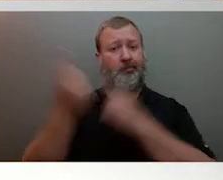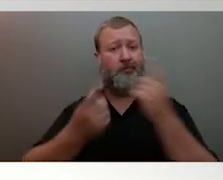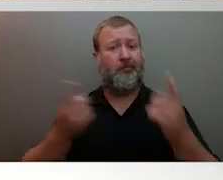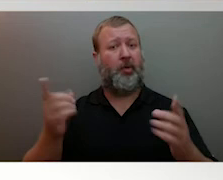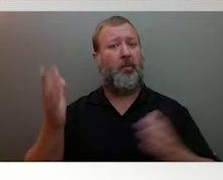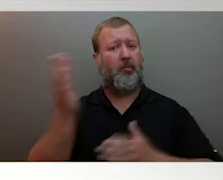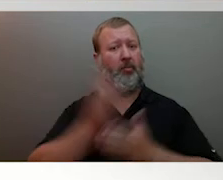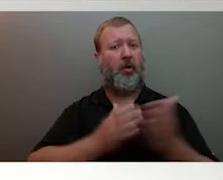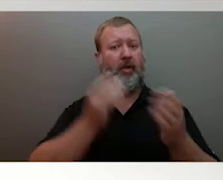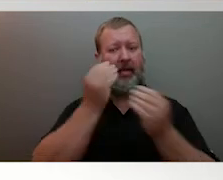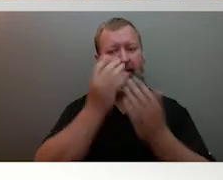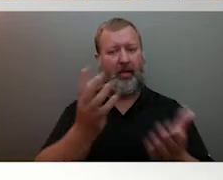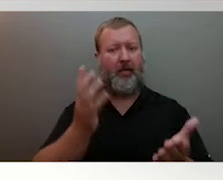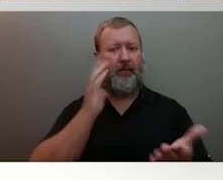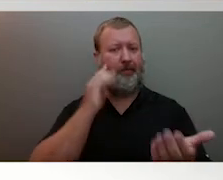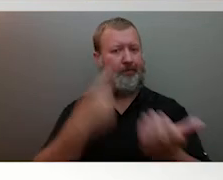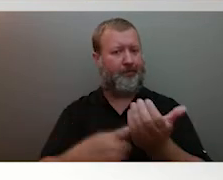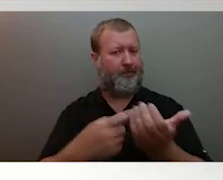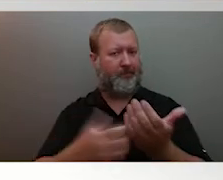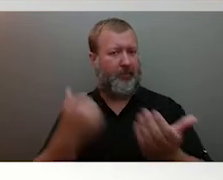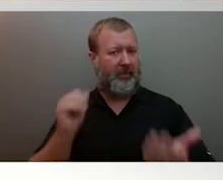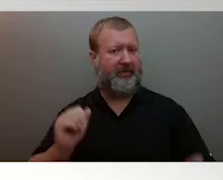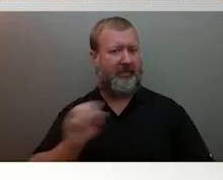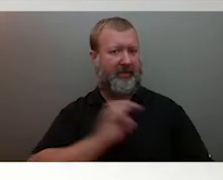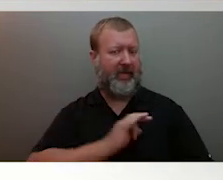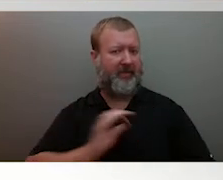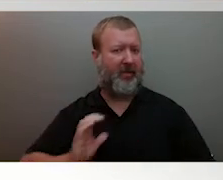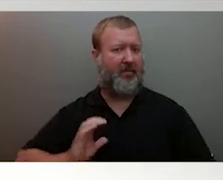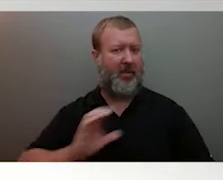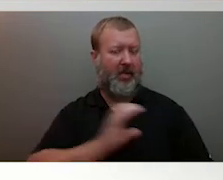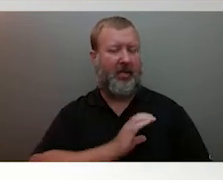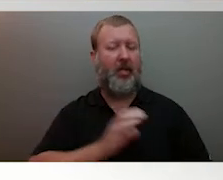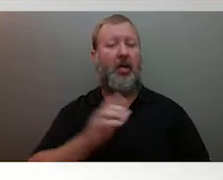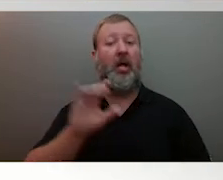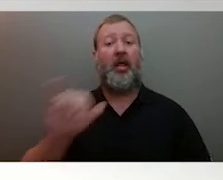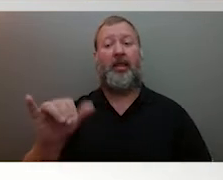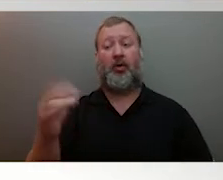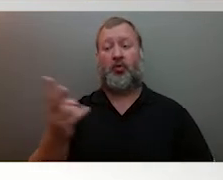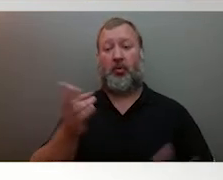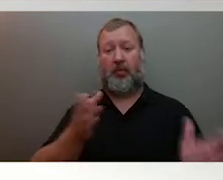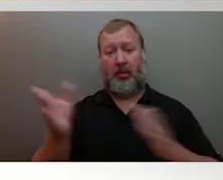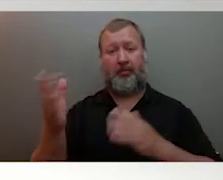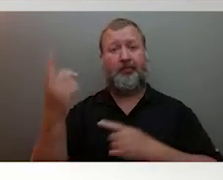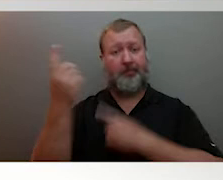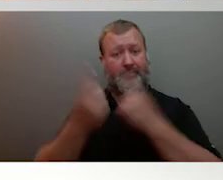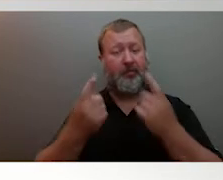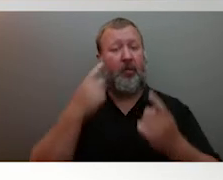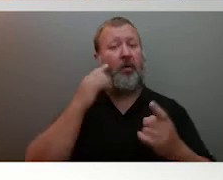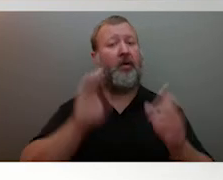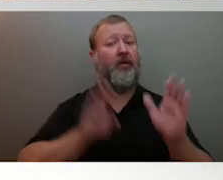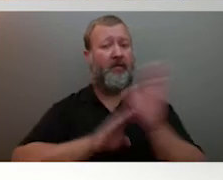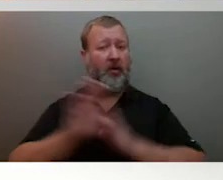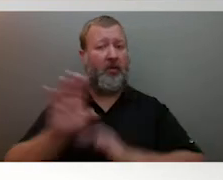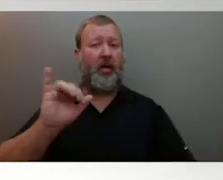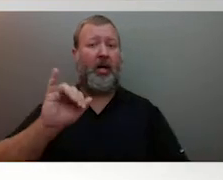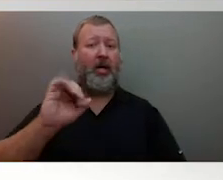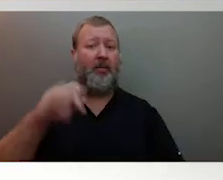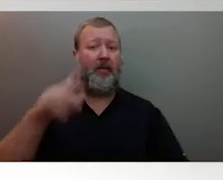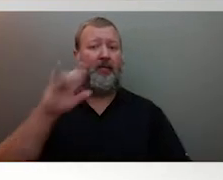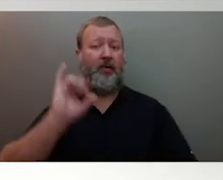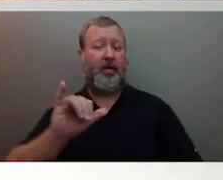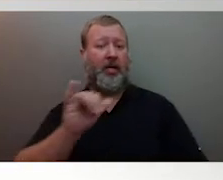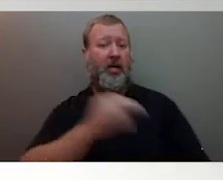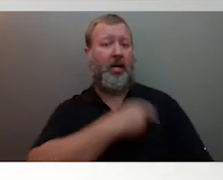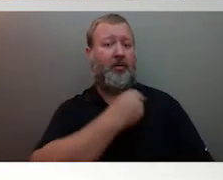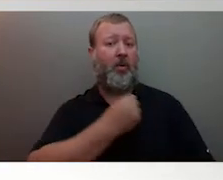would be part of the data that we're talking about for the staffing committee. And the content of these plans should be considered in order to develop the IEP for the hospital